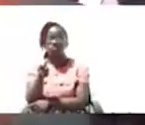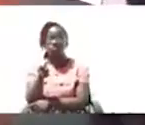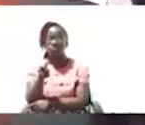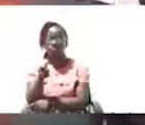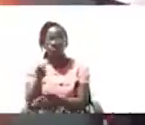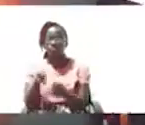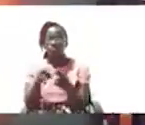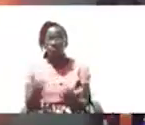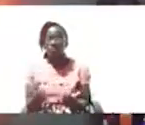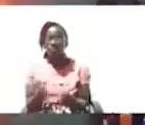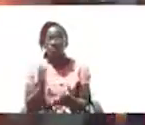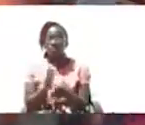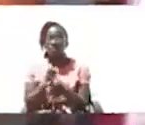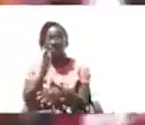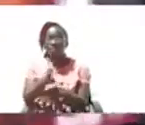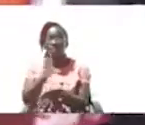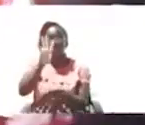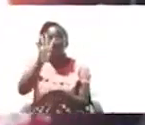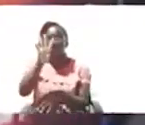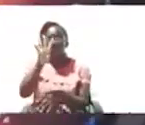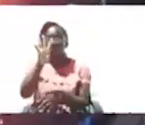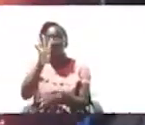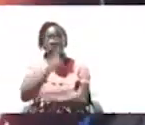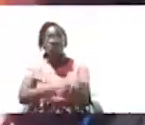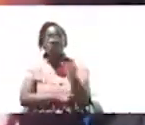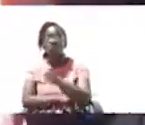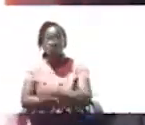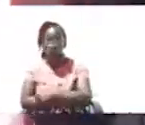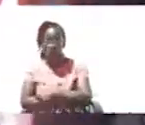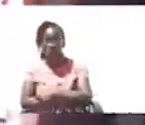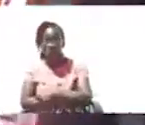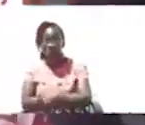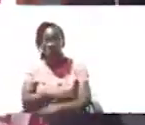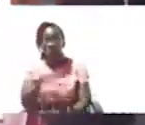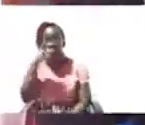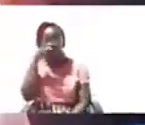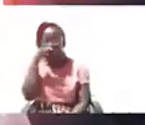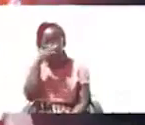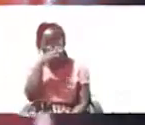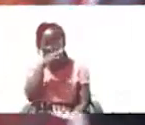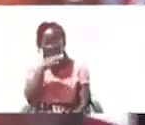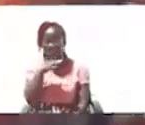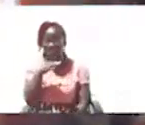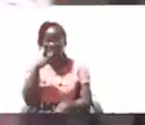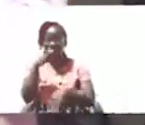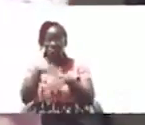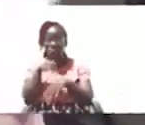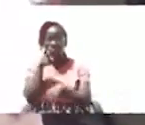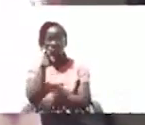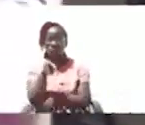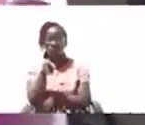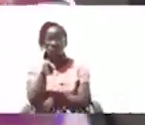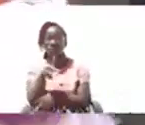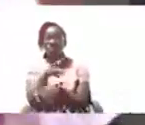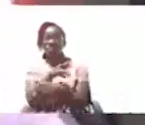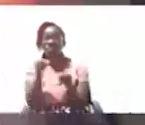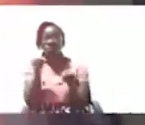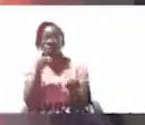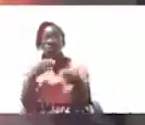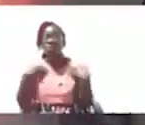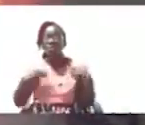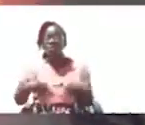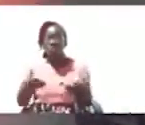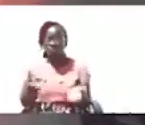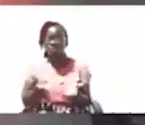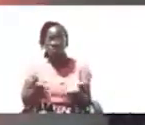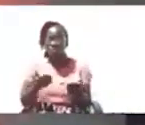4 days. You are 4 days old. And can be about home. There is an order around you. Nobody wants to